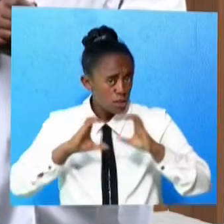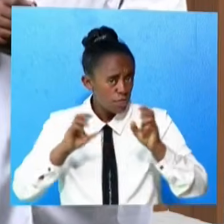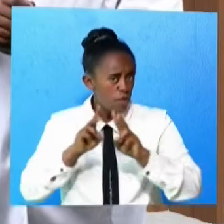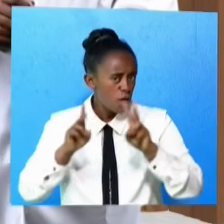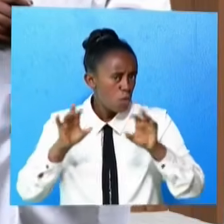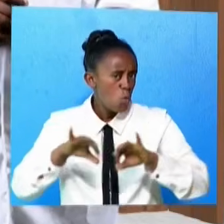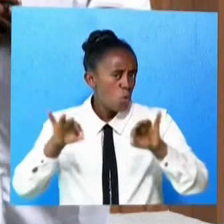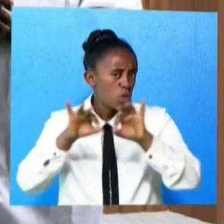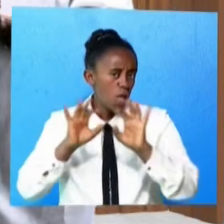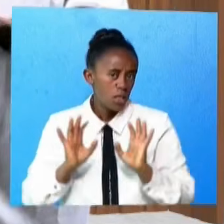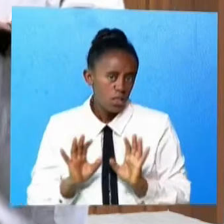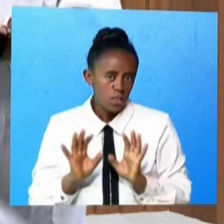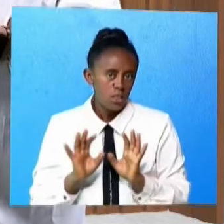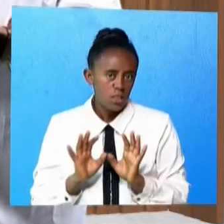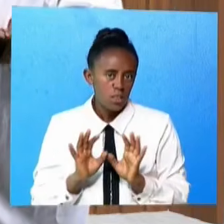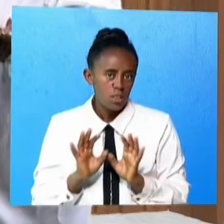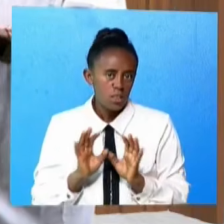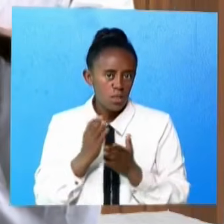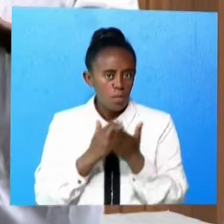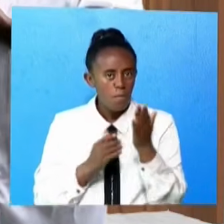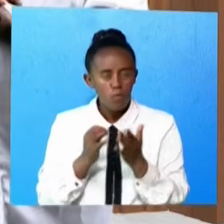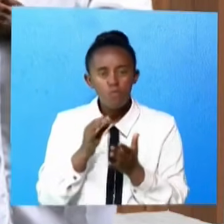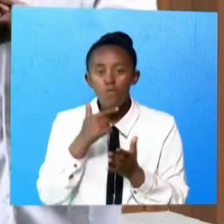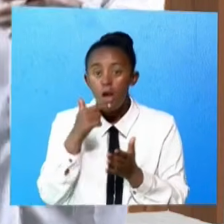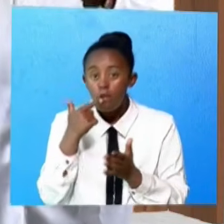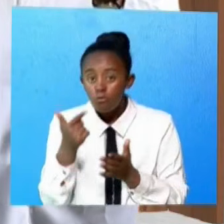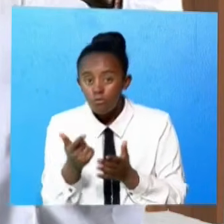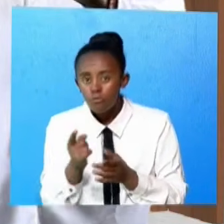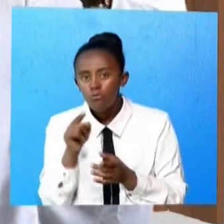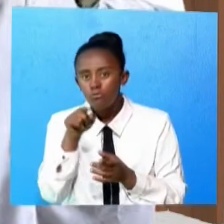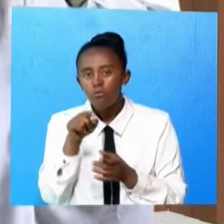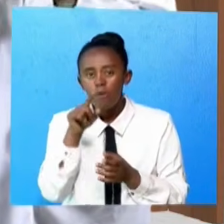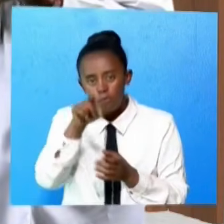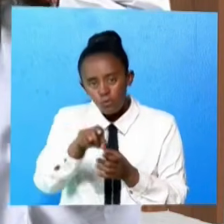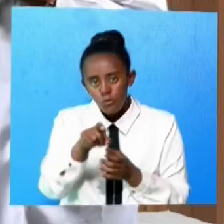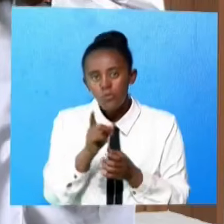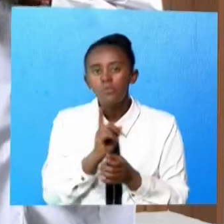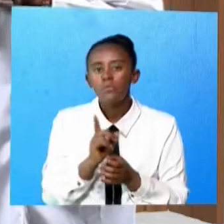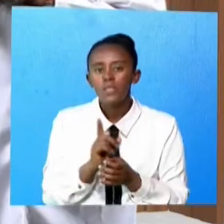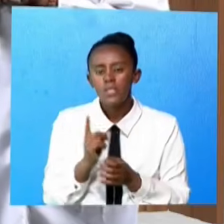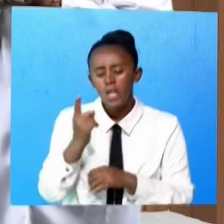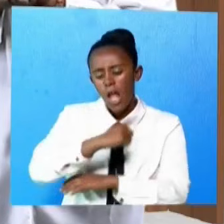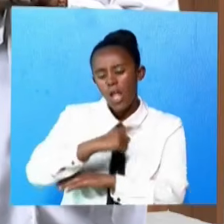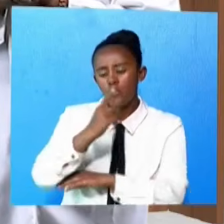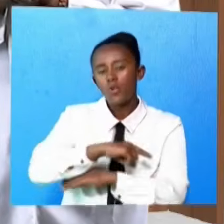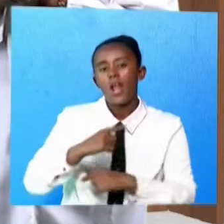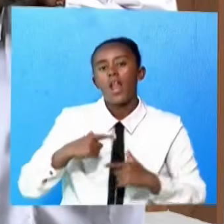of the language structure that we have to use in our day-to-day life.